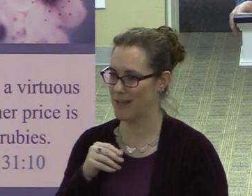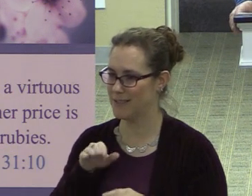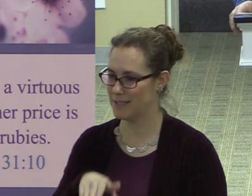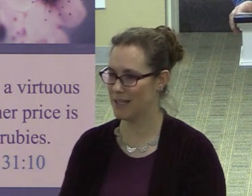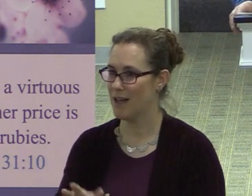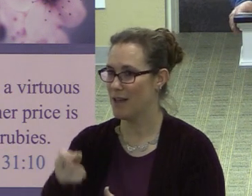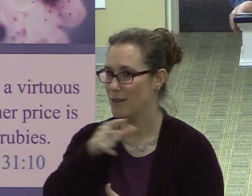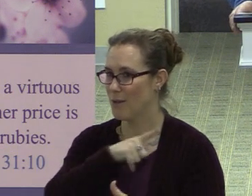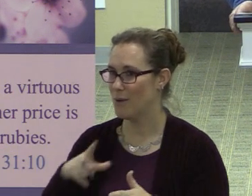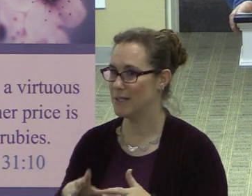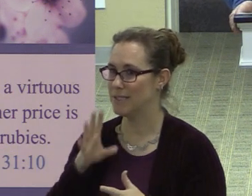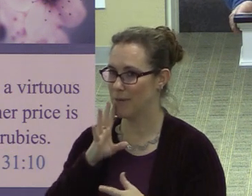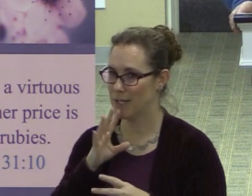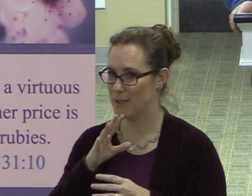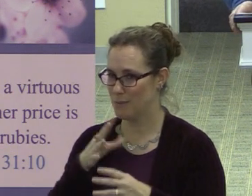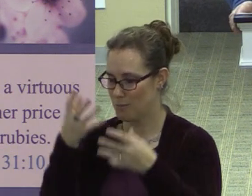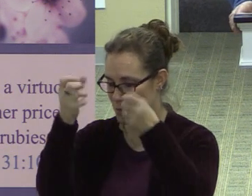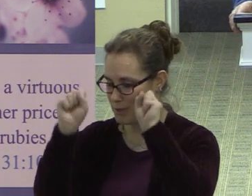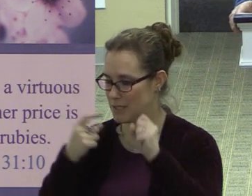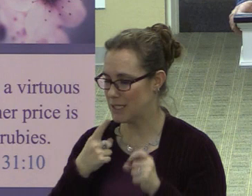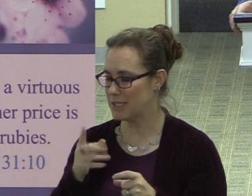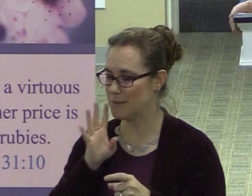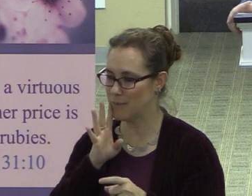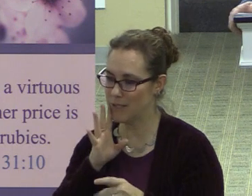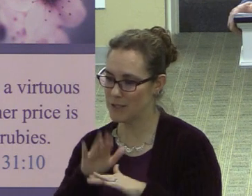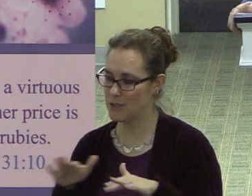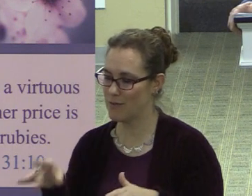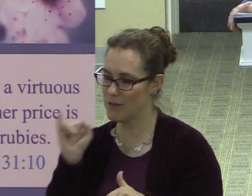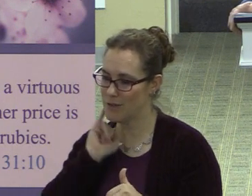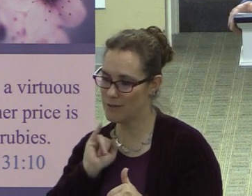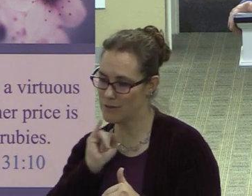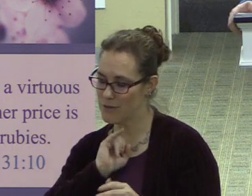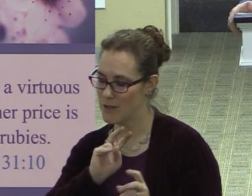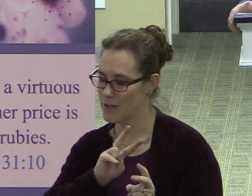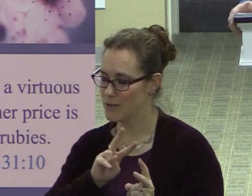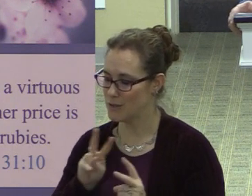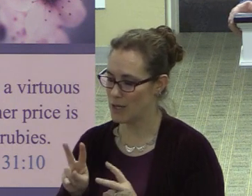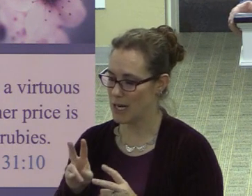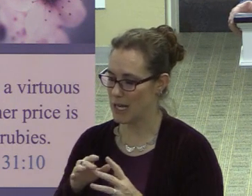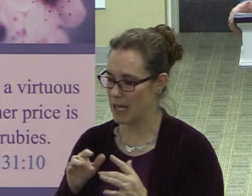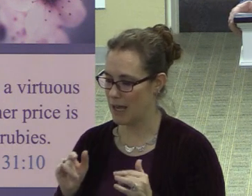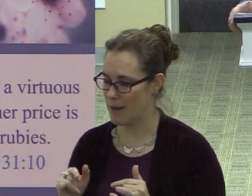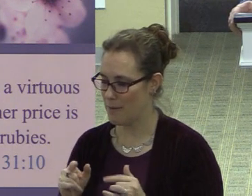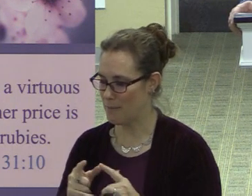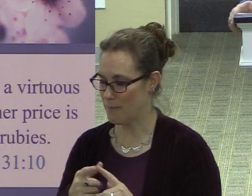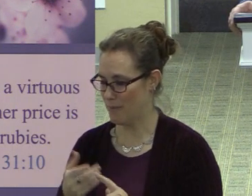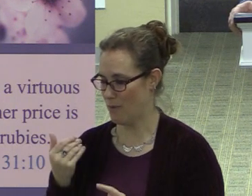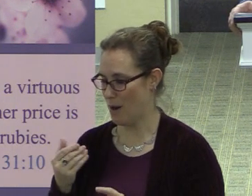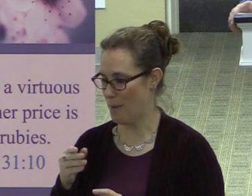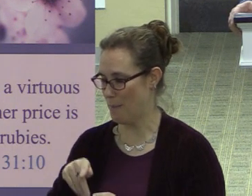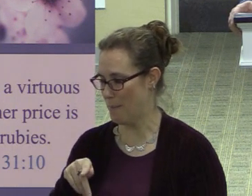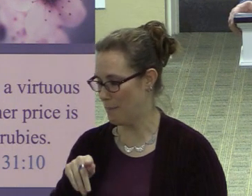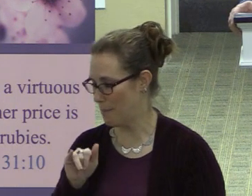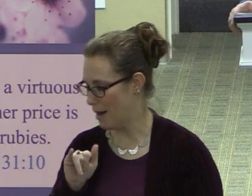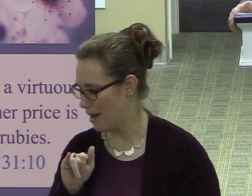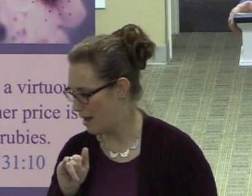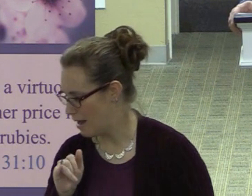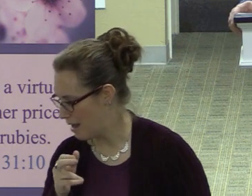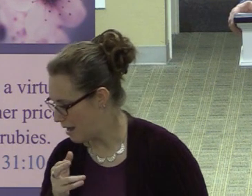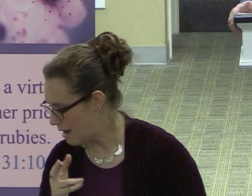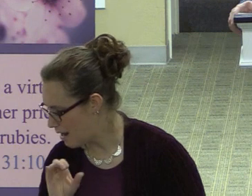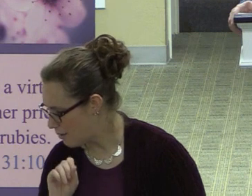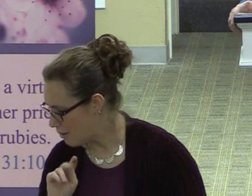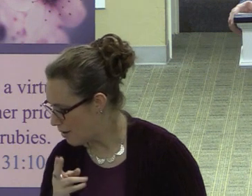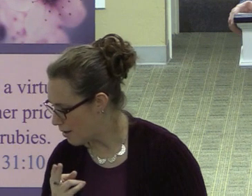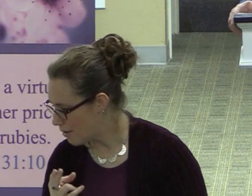Moses, saying, Speak unto the children of Israel that they turn and encamp before Pi-Hahiroth, between Migdol and the